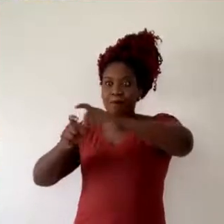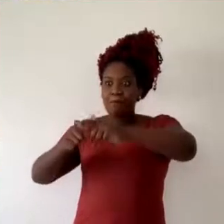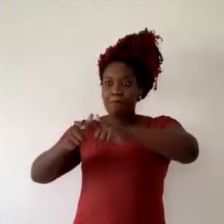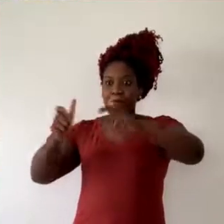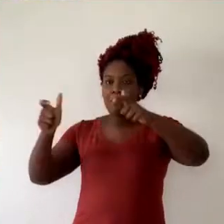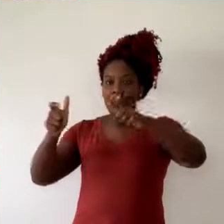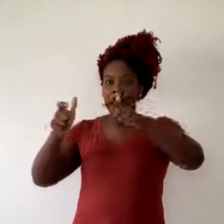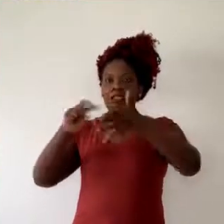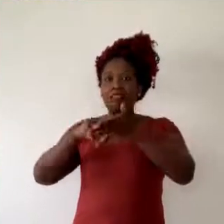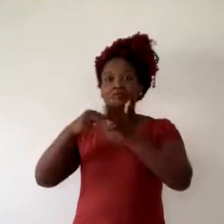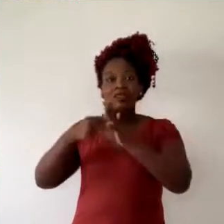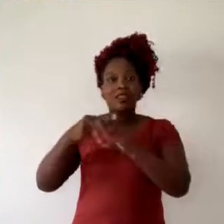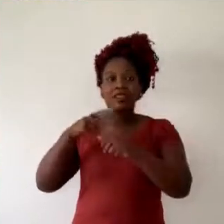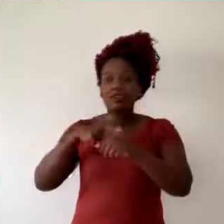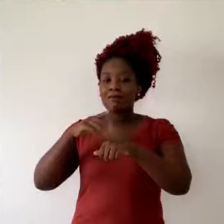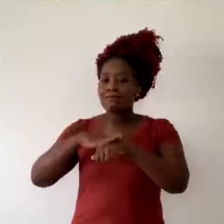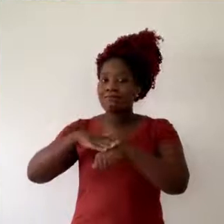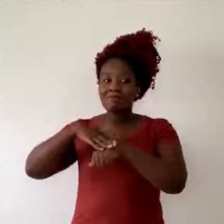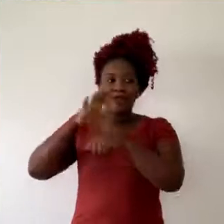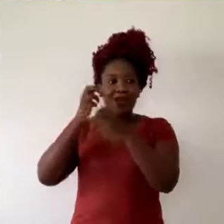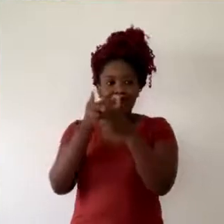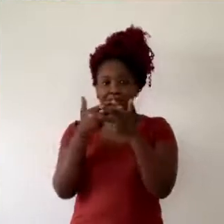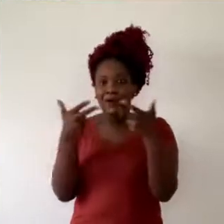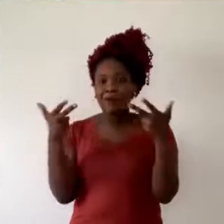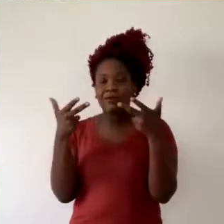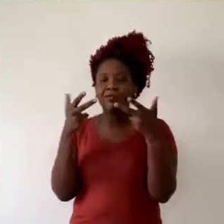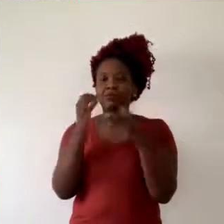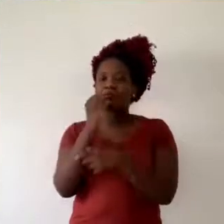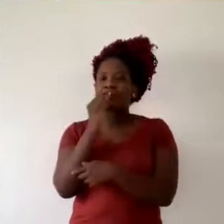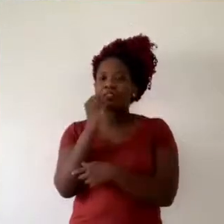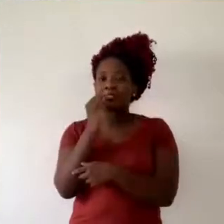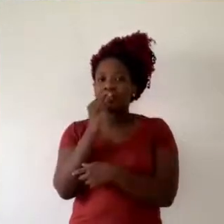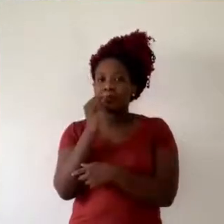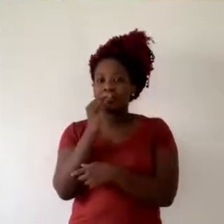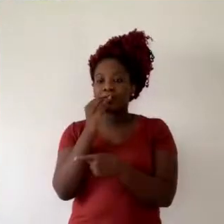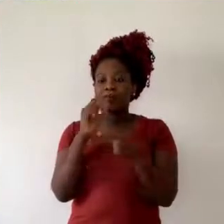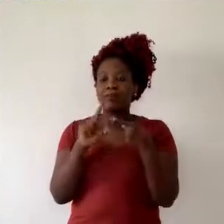are below the water, and they are part of this iceberg.